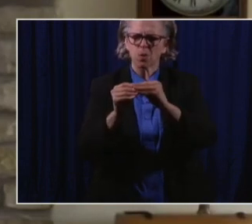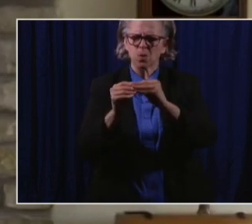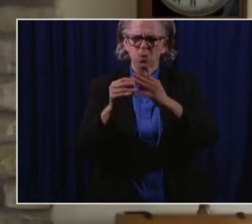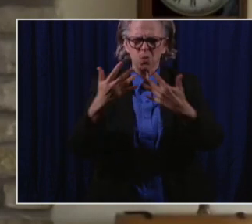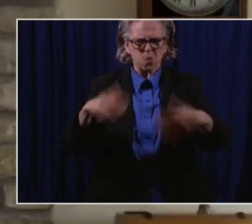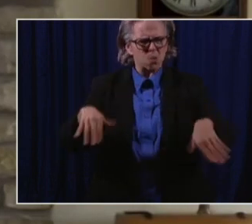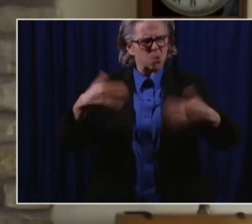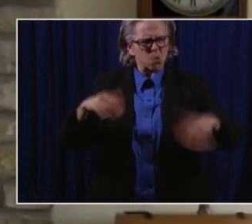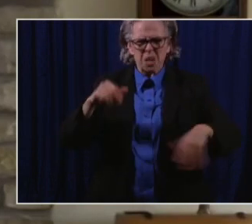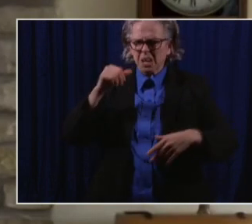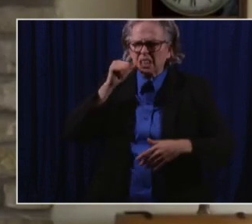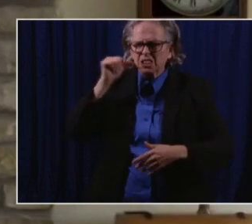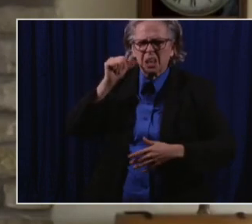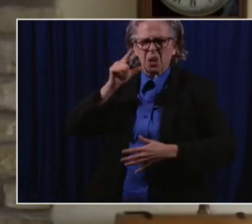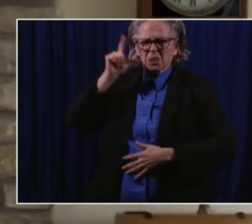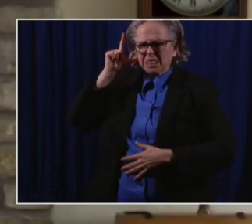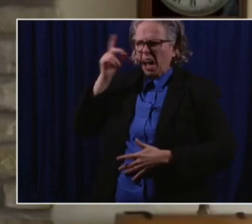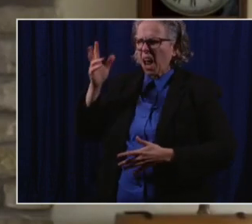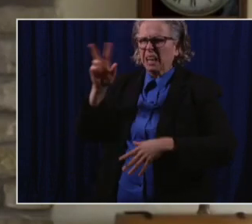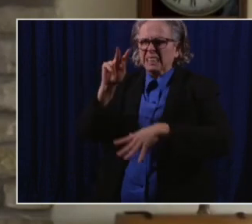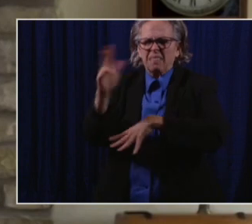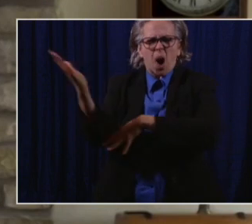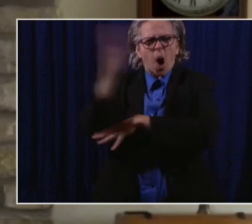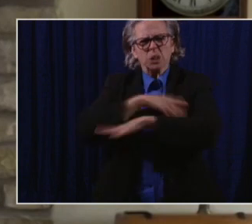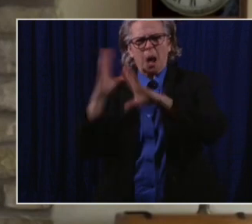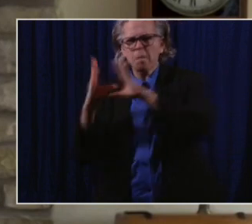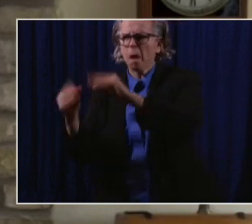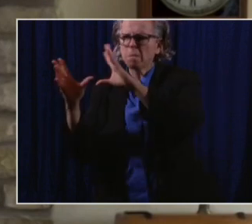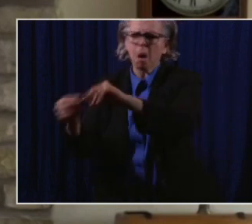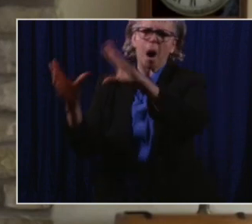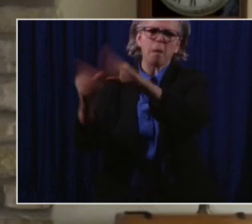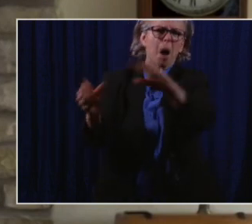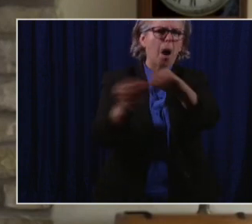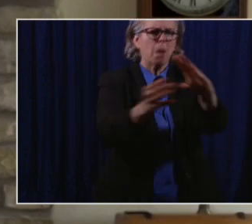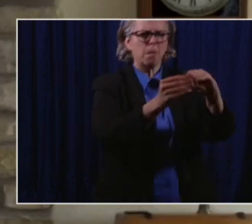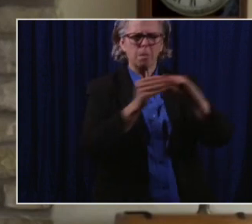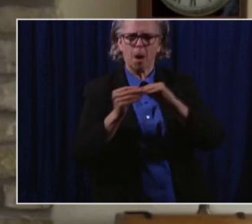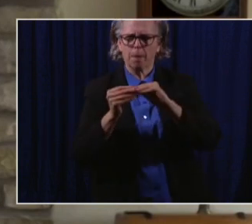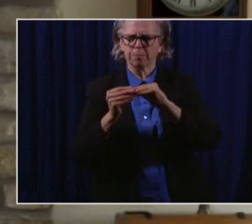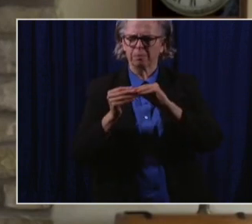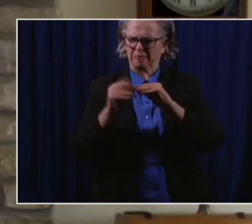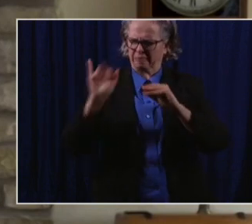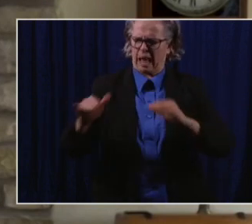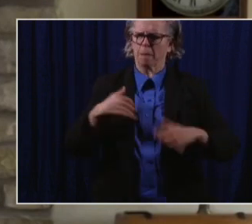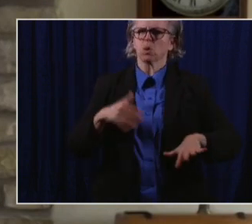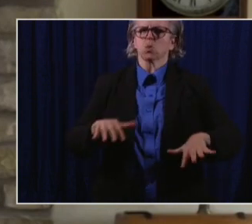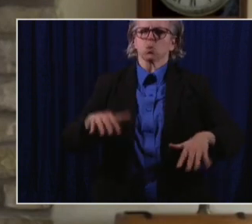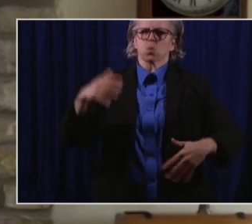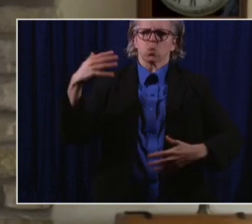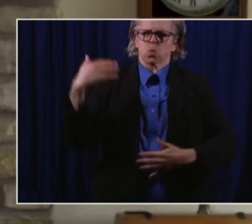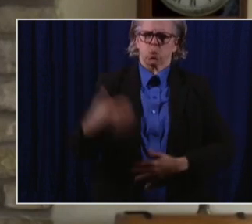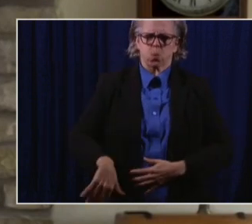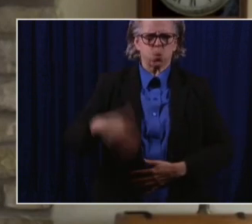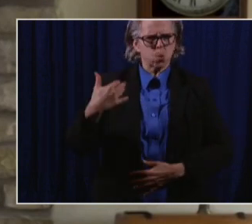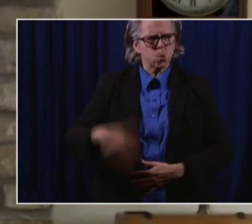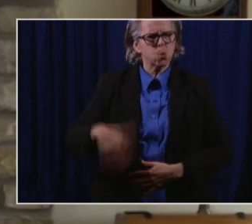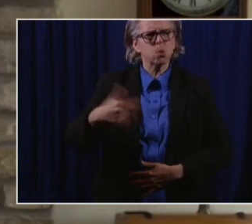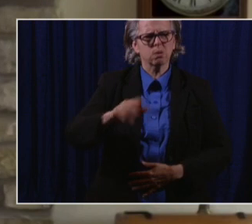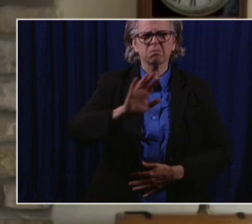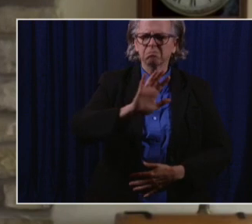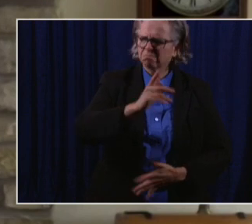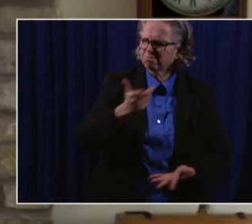are some of the questions that we continue to see. And look, people can continue to talk about that, and that's fine.